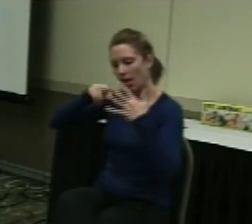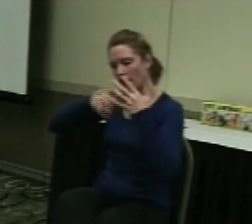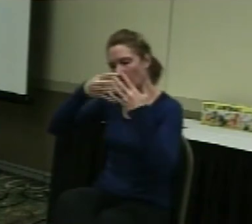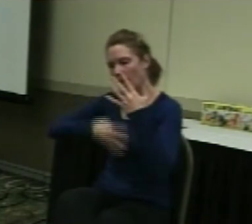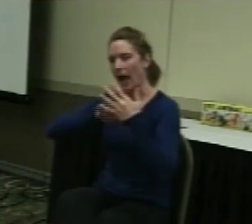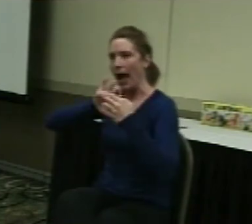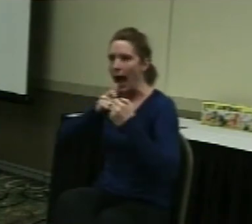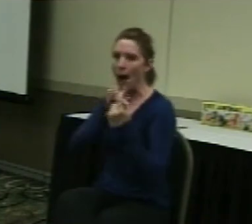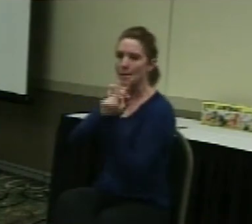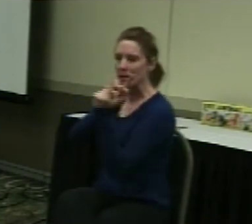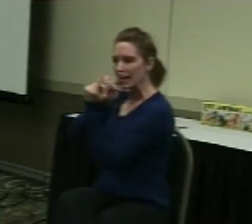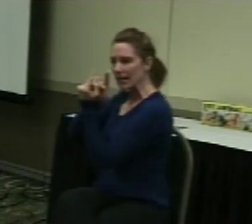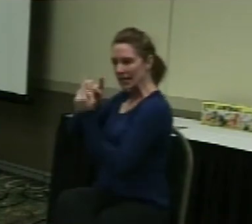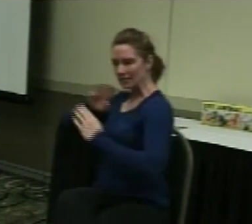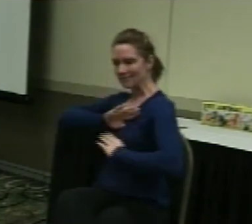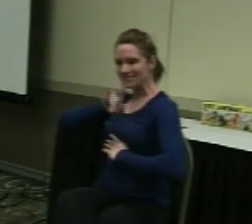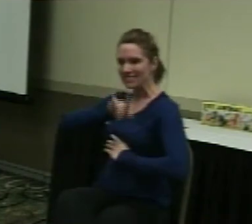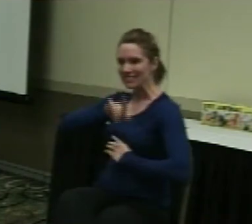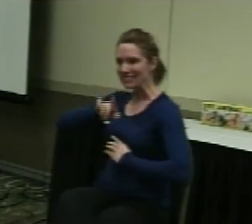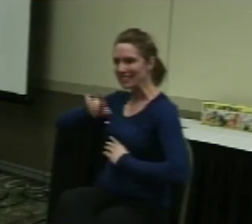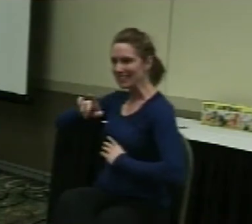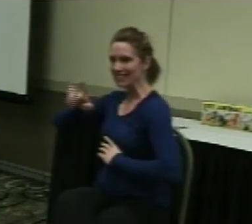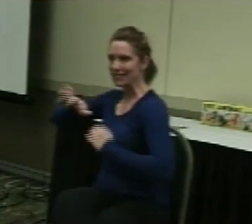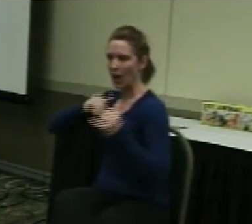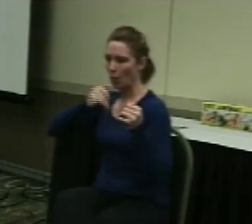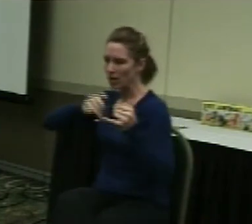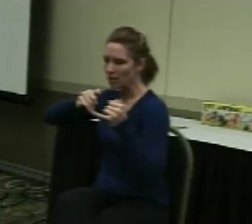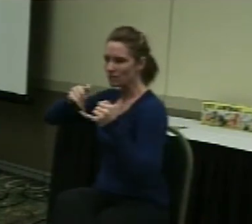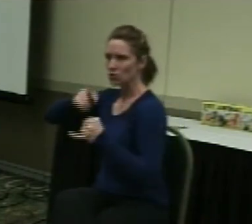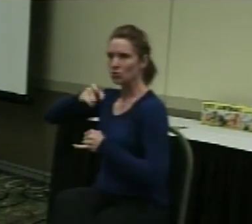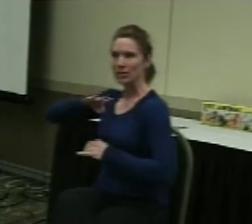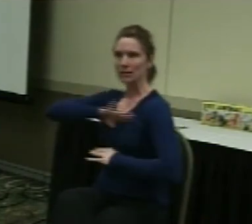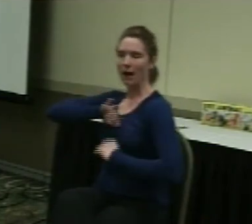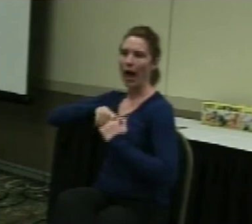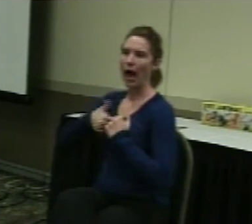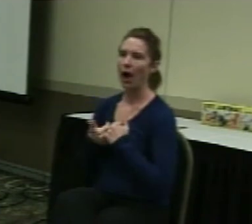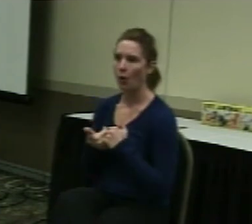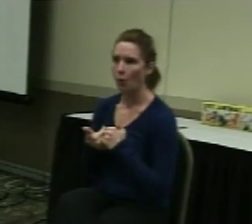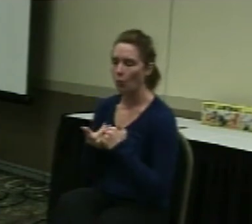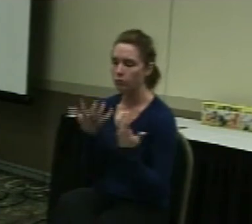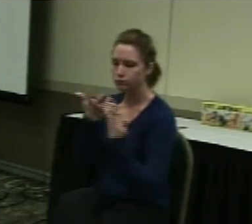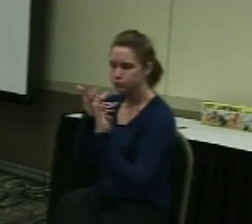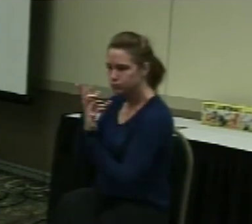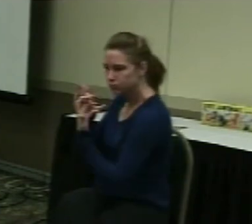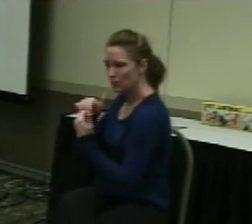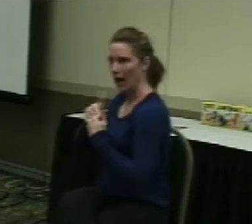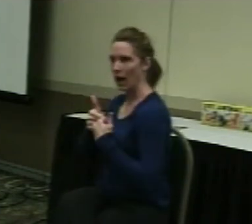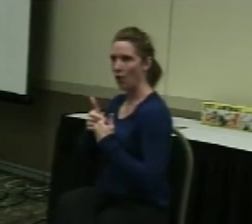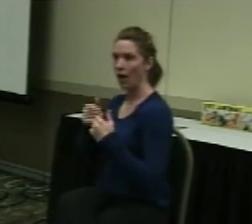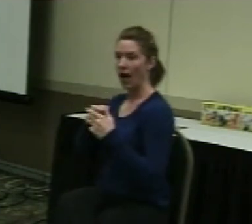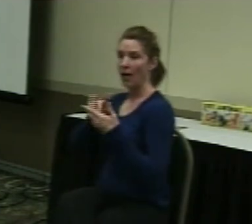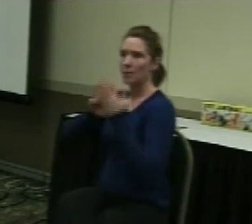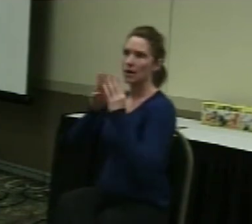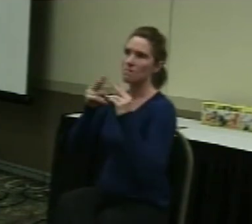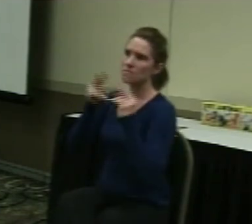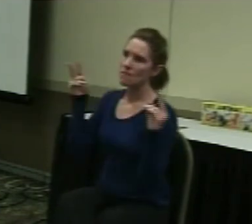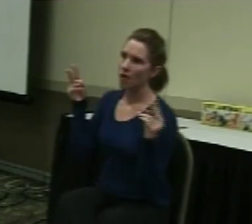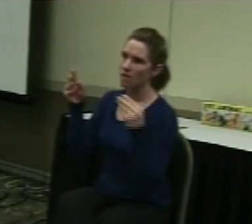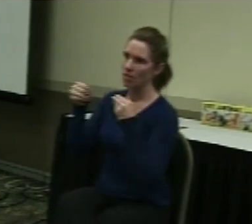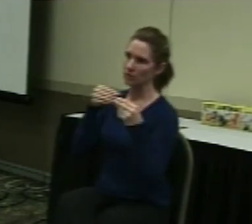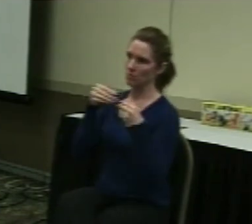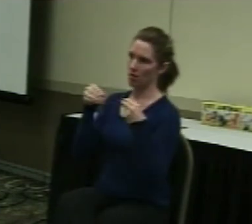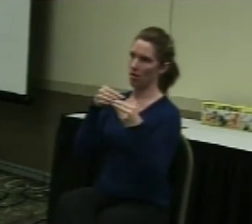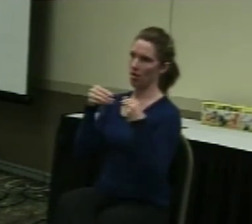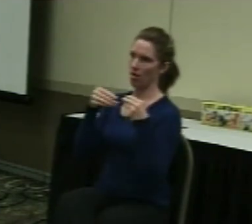how am I gonna meet the instructional needs of this child in this environment, you know? And then being very flexible with the use